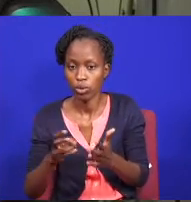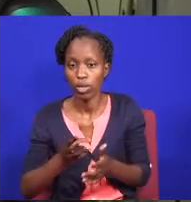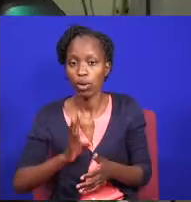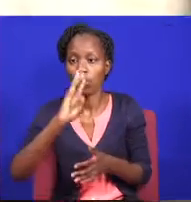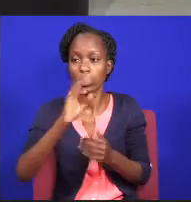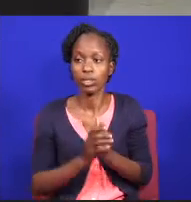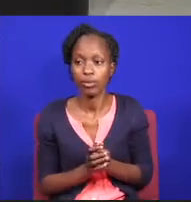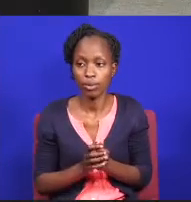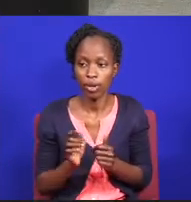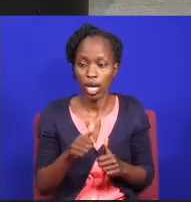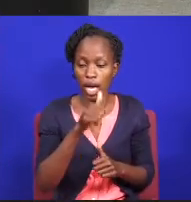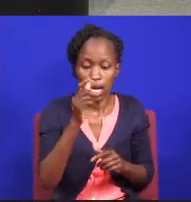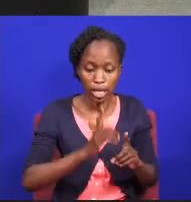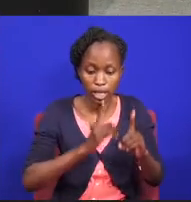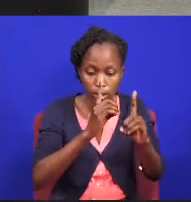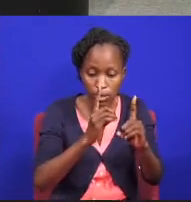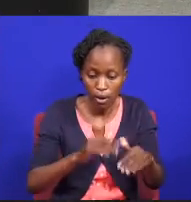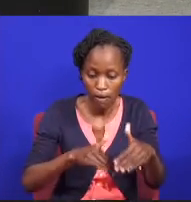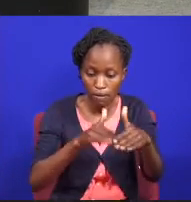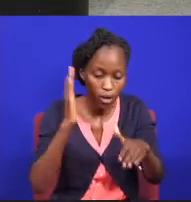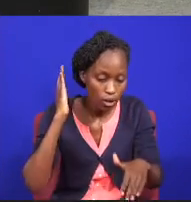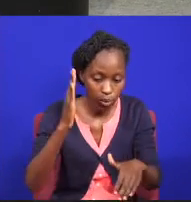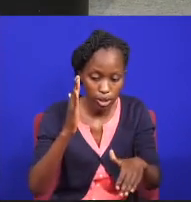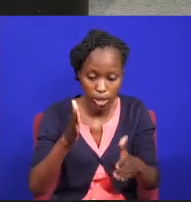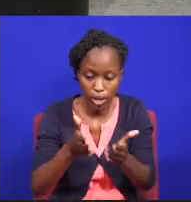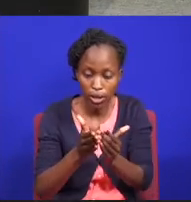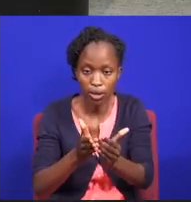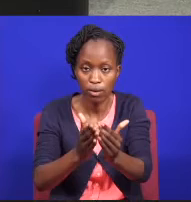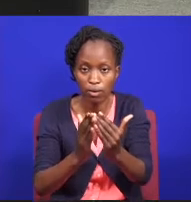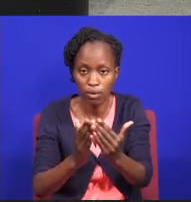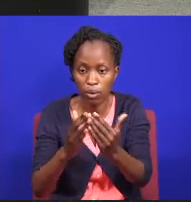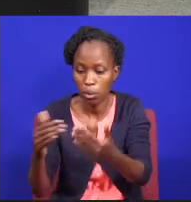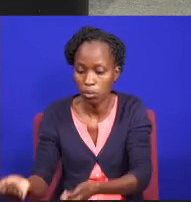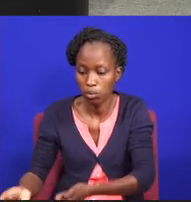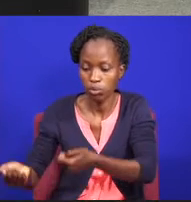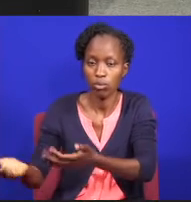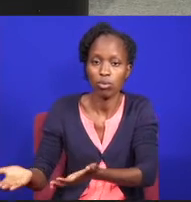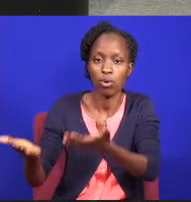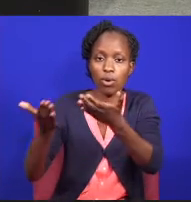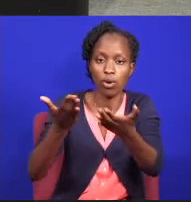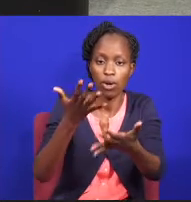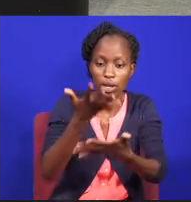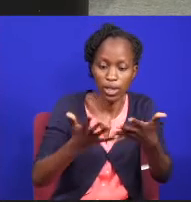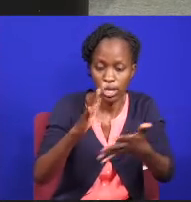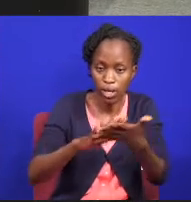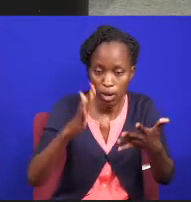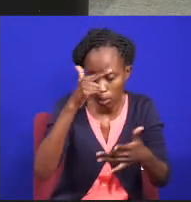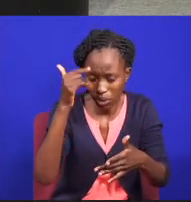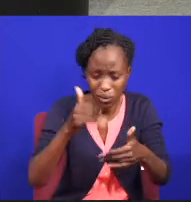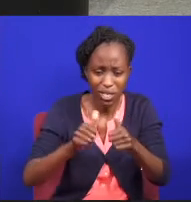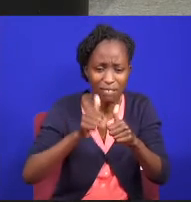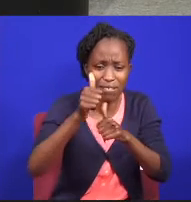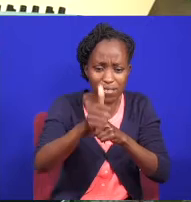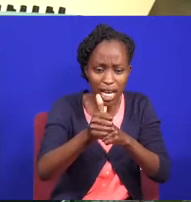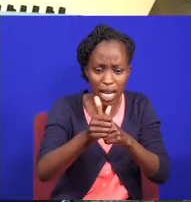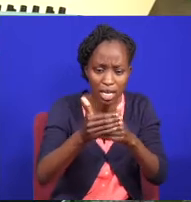The other disciples followed him in the boat, towing the net full of fish, for they were not far from the shore, about